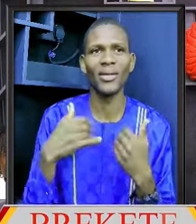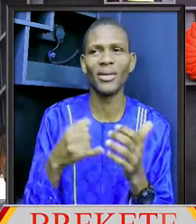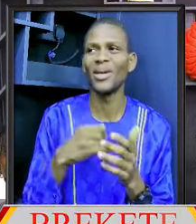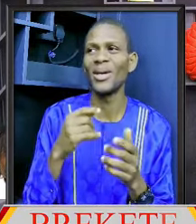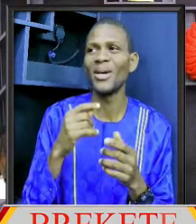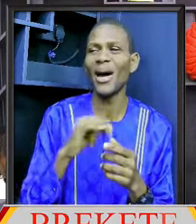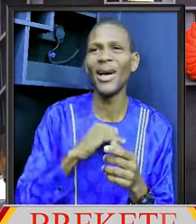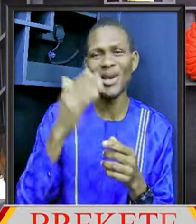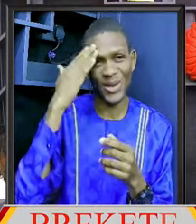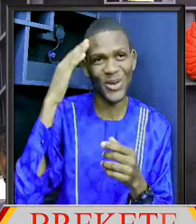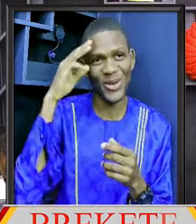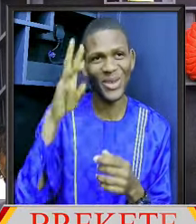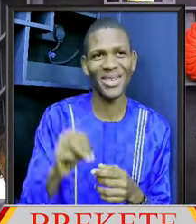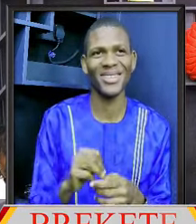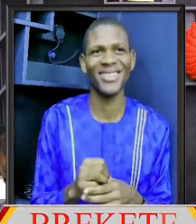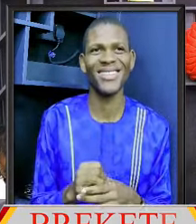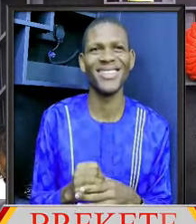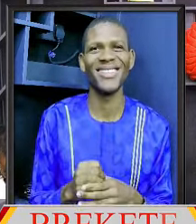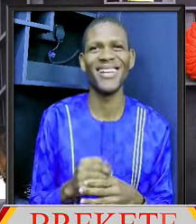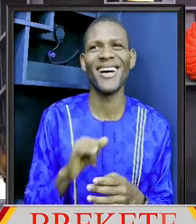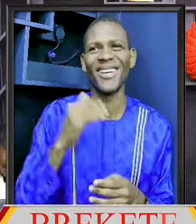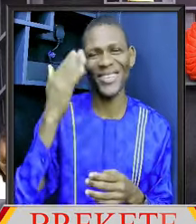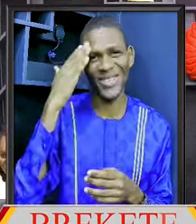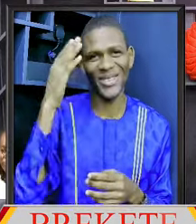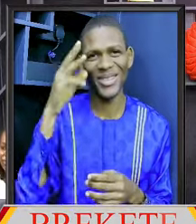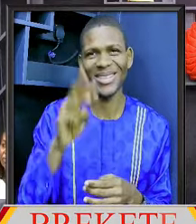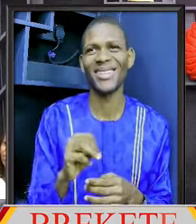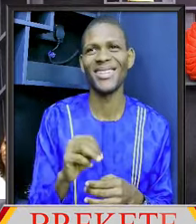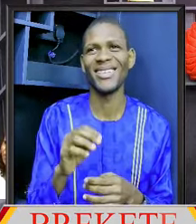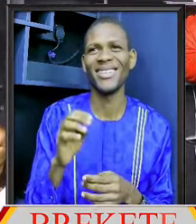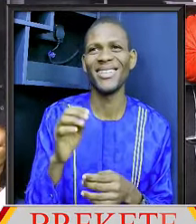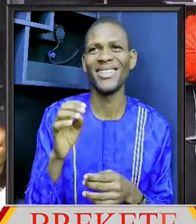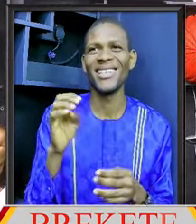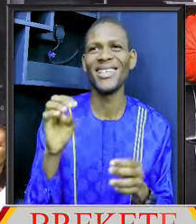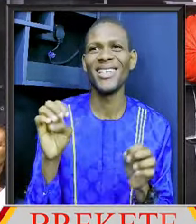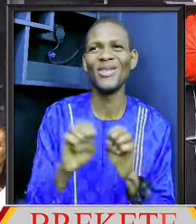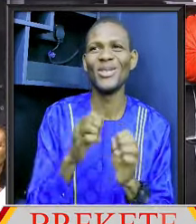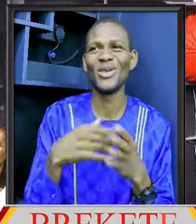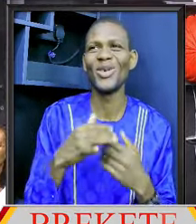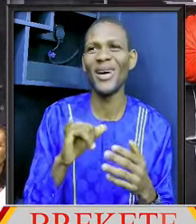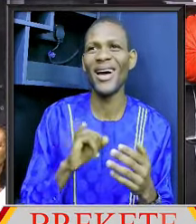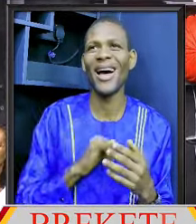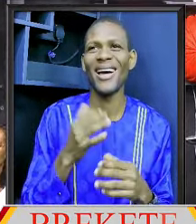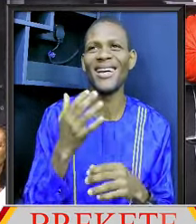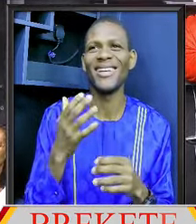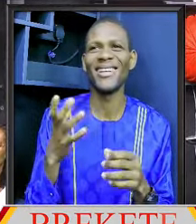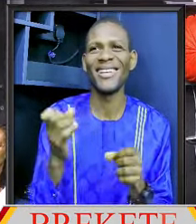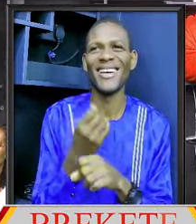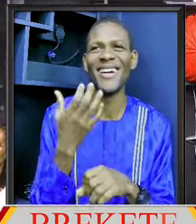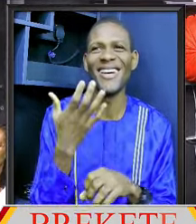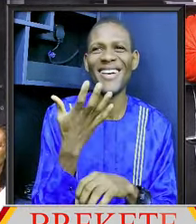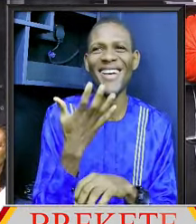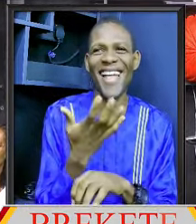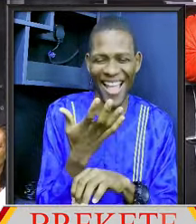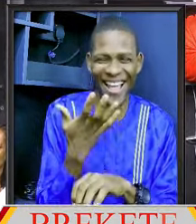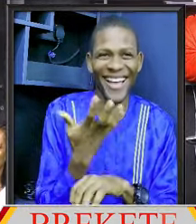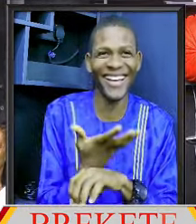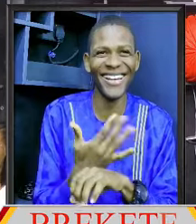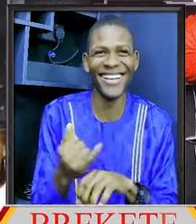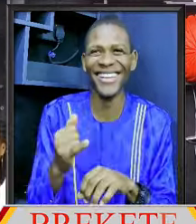gote. I know my brother. I know my brother. Even though say I get begging face, I go use the face now.